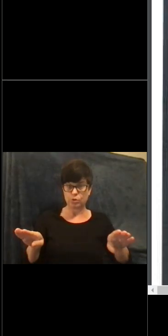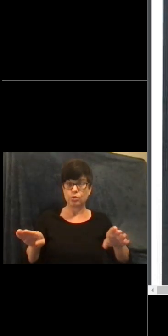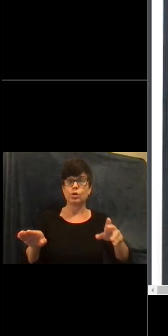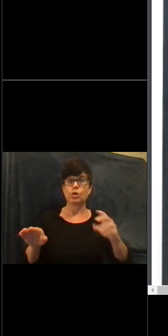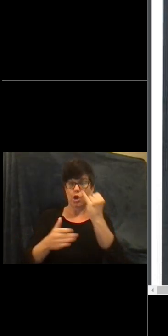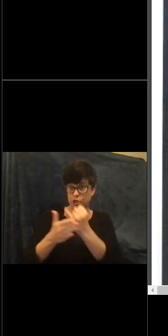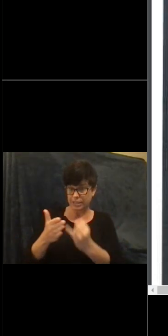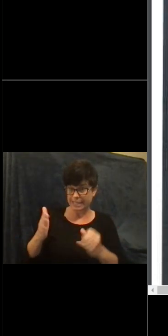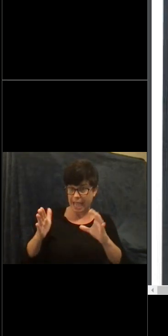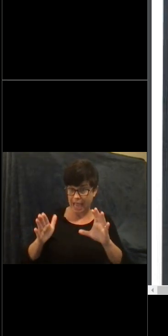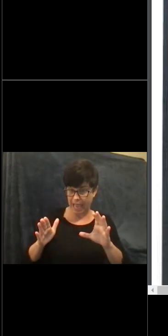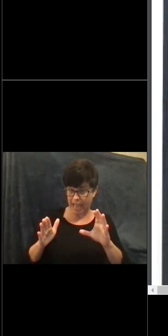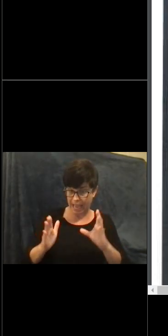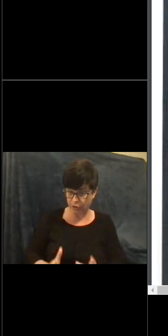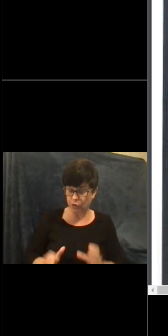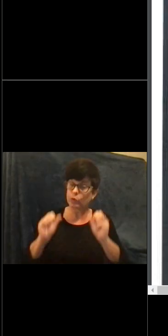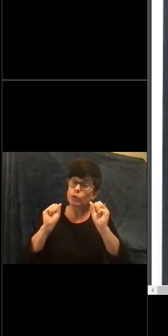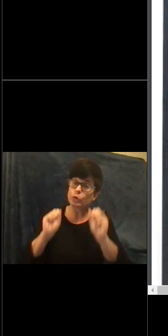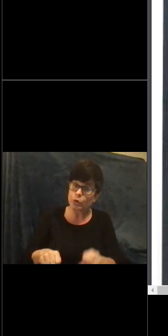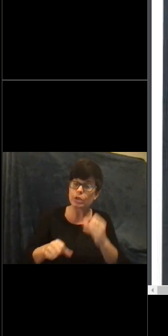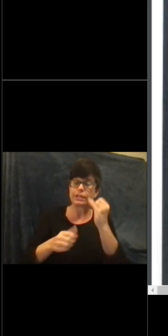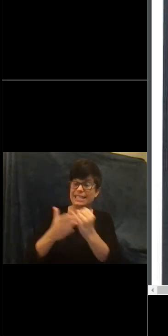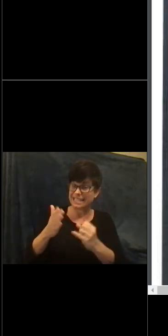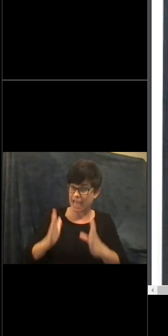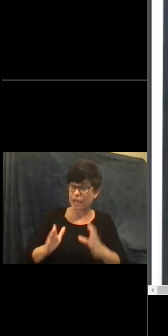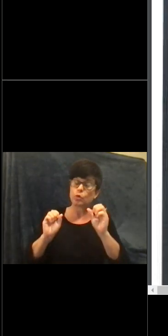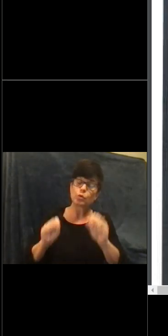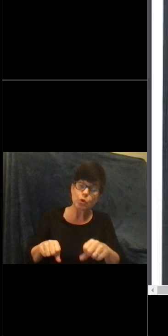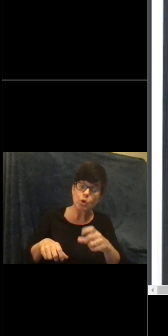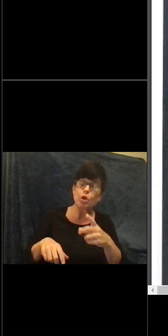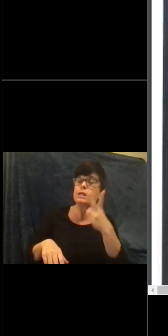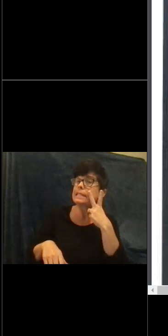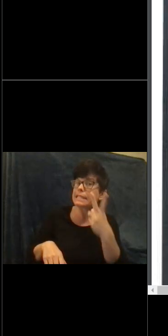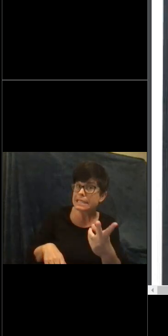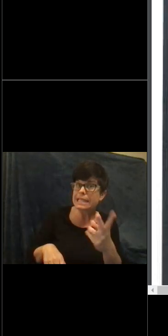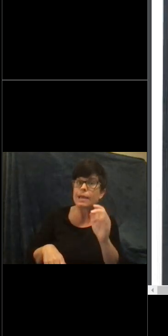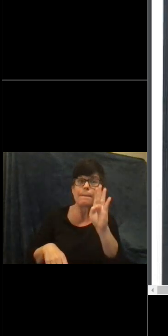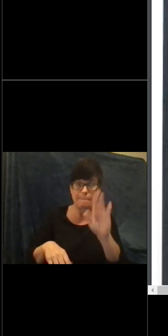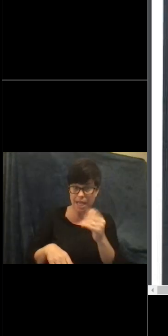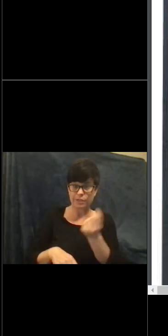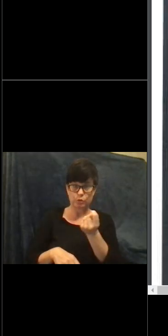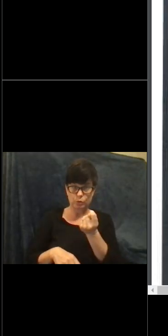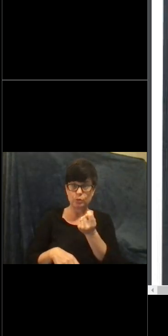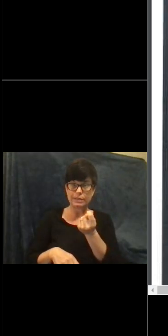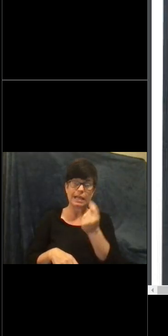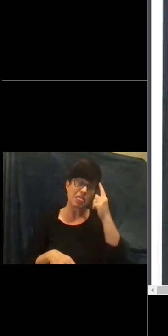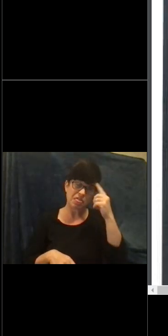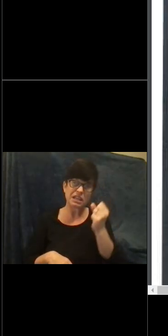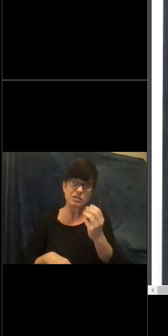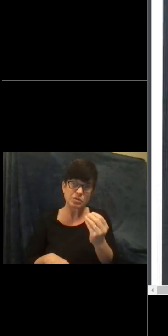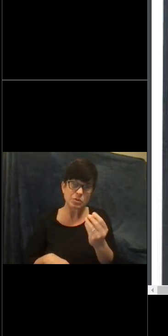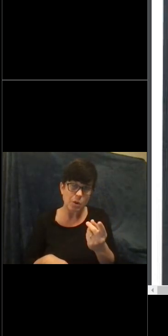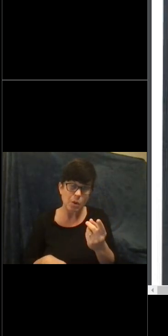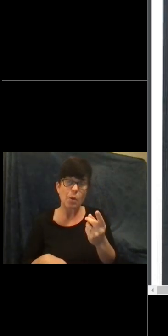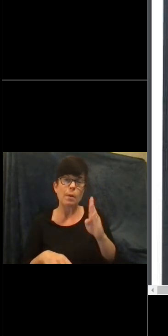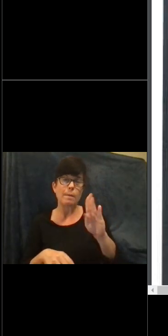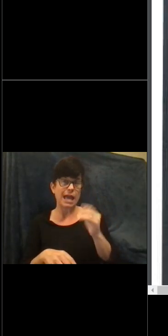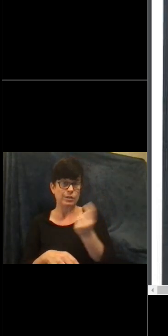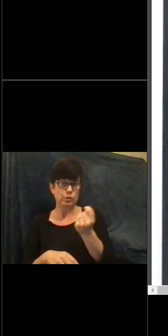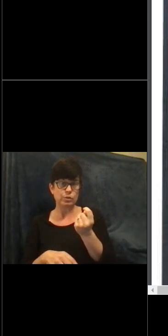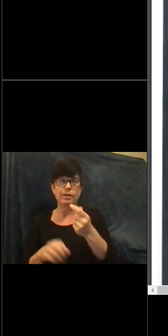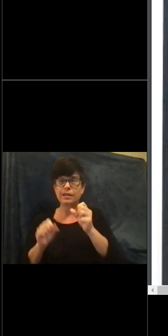designer lay out what you could do on it, meeting the city's requirements. Yes, I think we could. Can you all